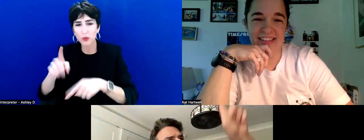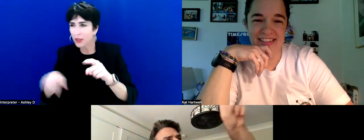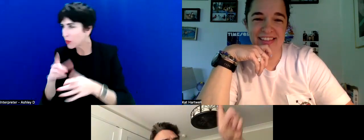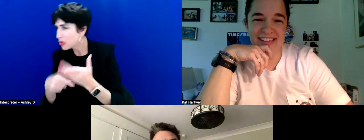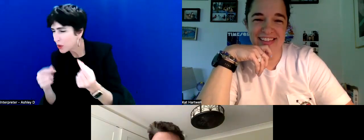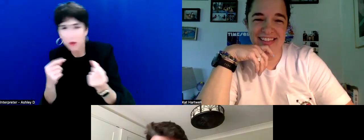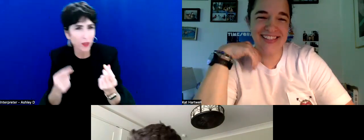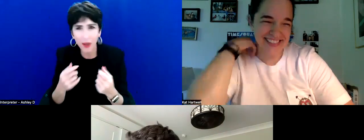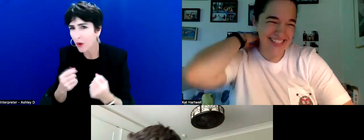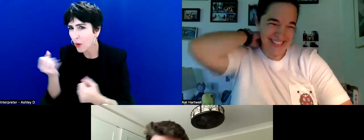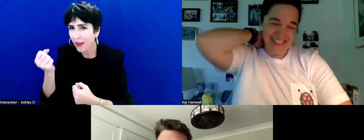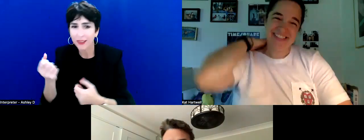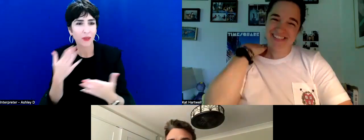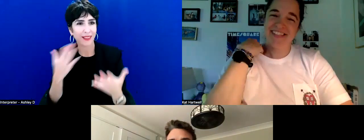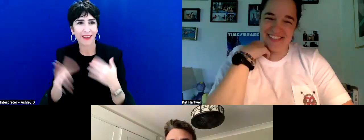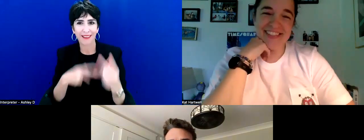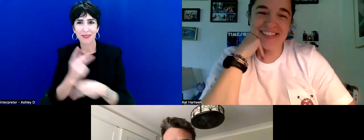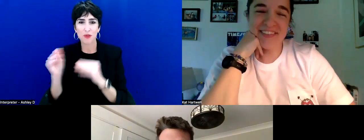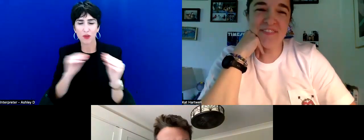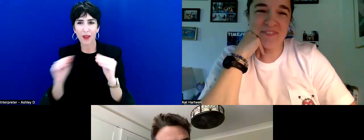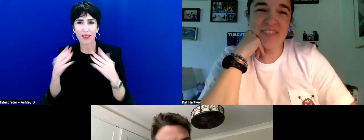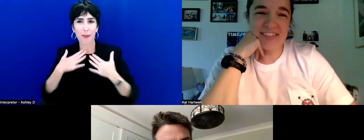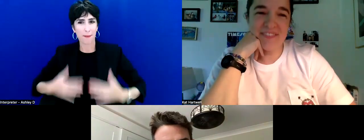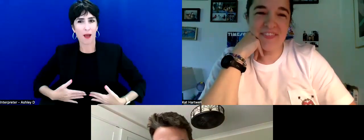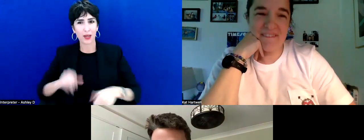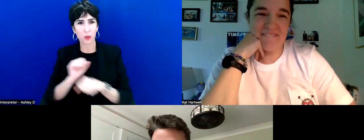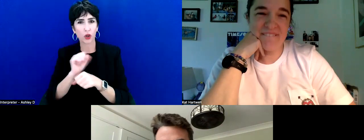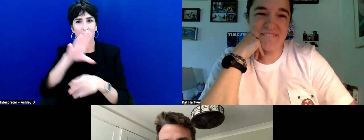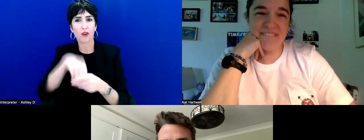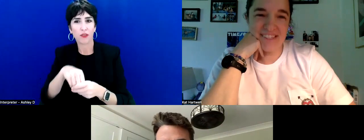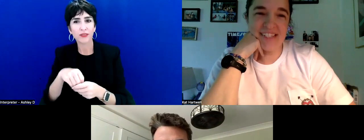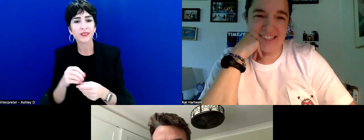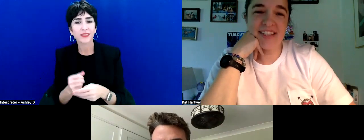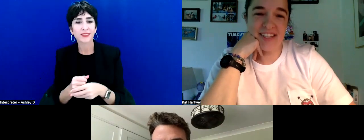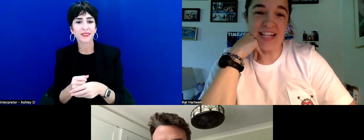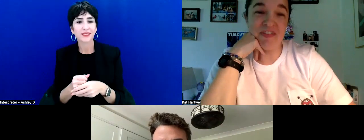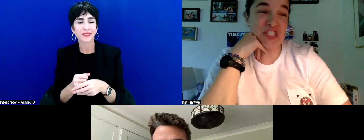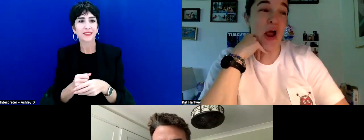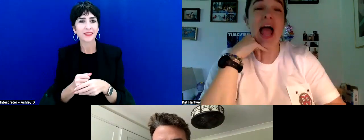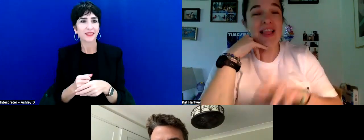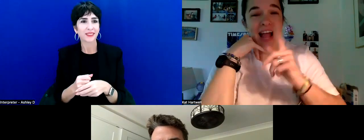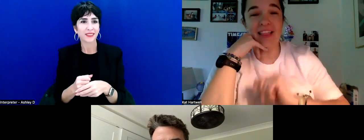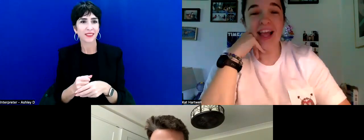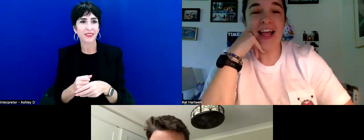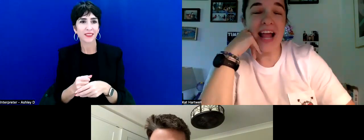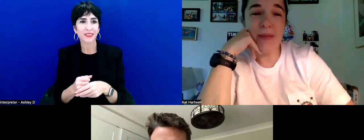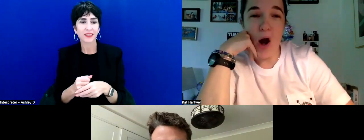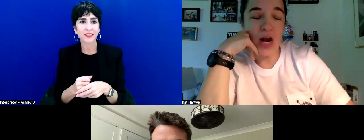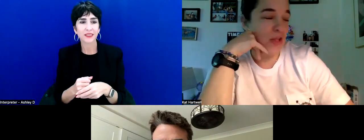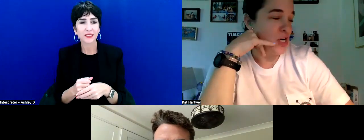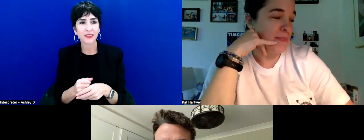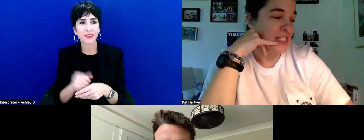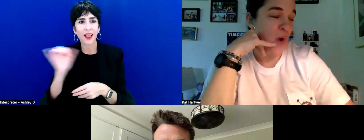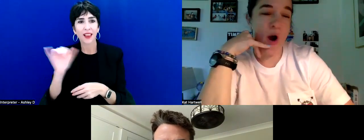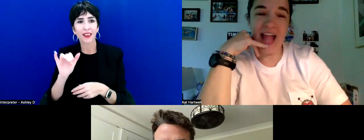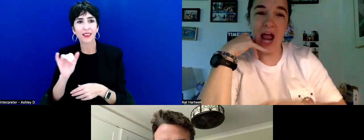talking? No, yeah, just hold on. You know, a lot of involvement. Yeah, So for sure. Like the part